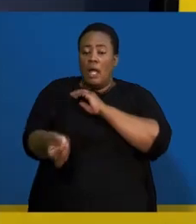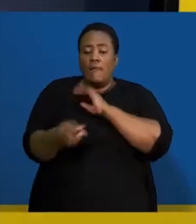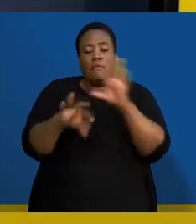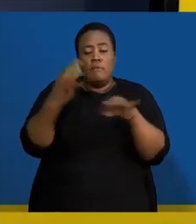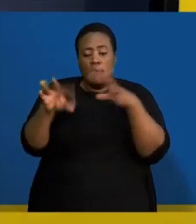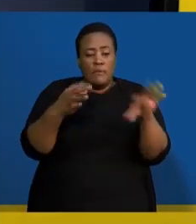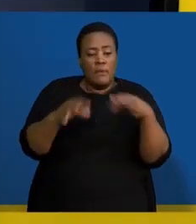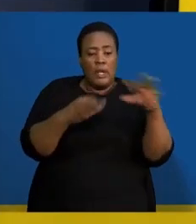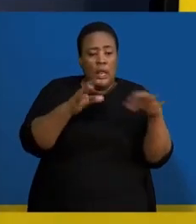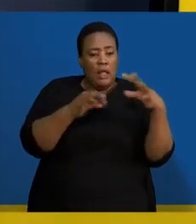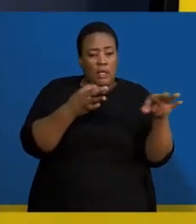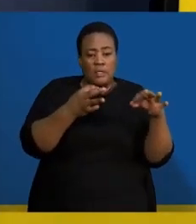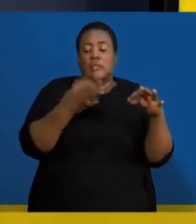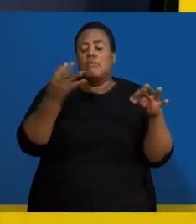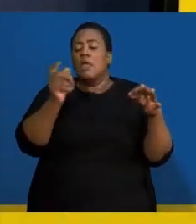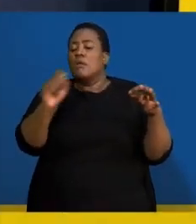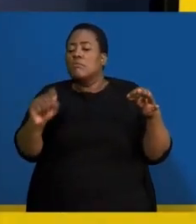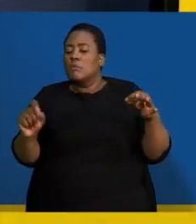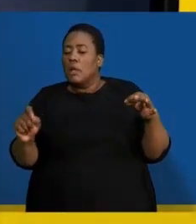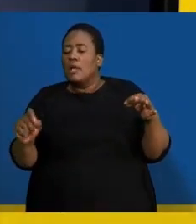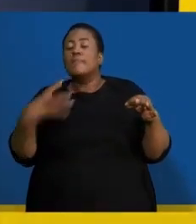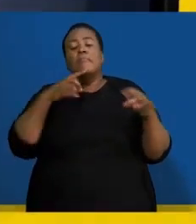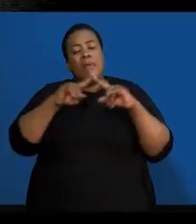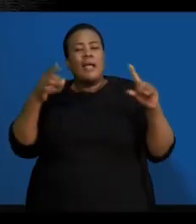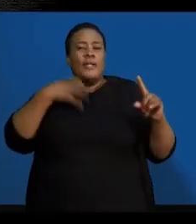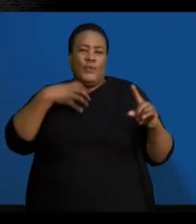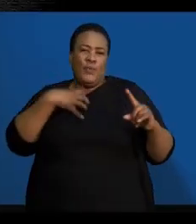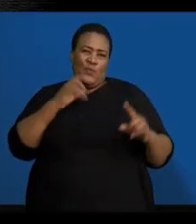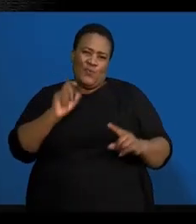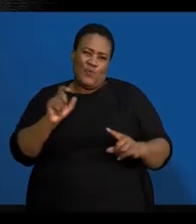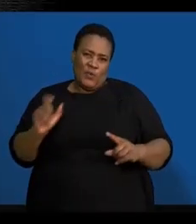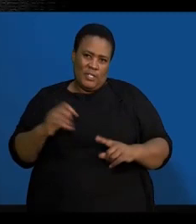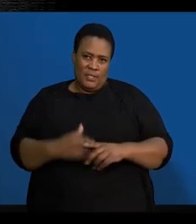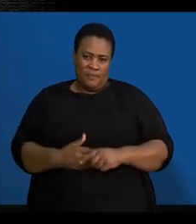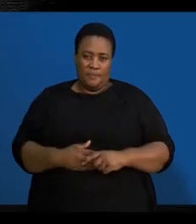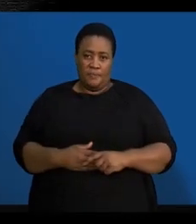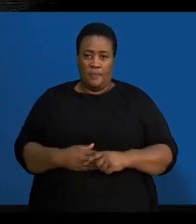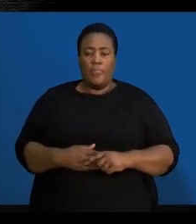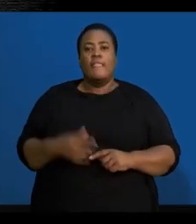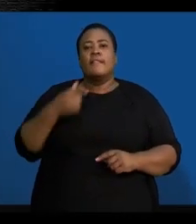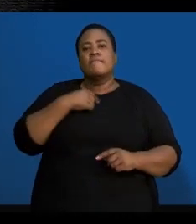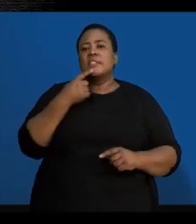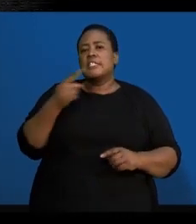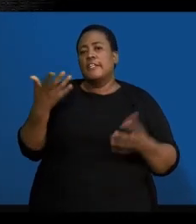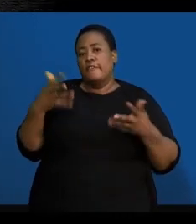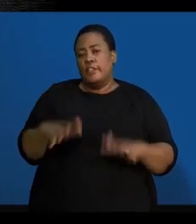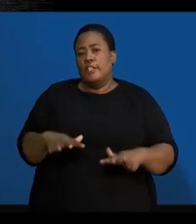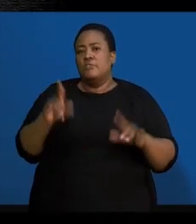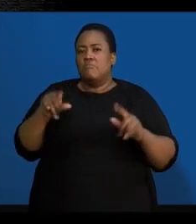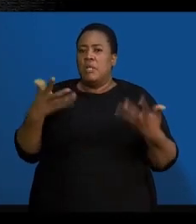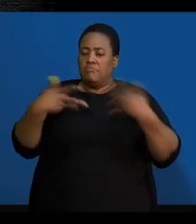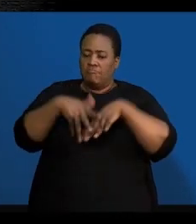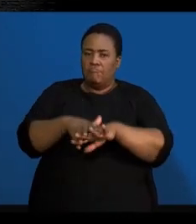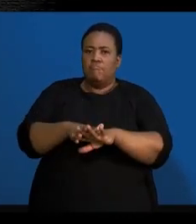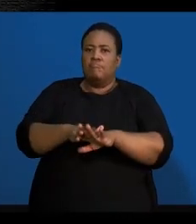analyze and then rewrite in your own words. And as I've already said, you have to incorporate your own